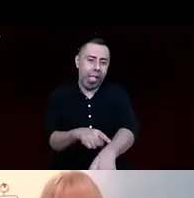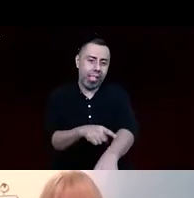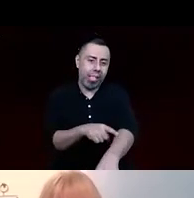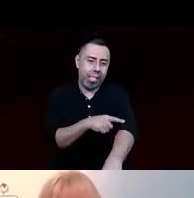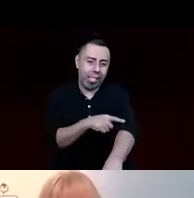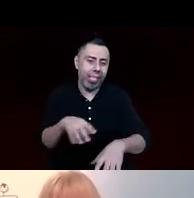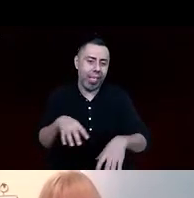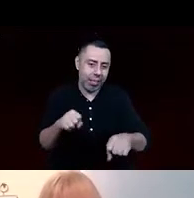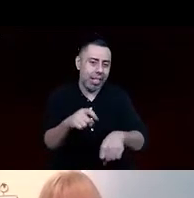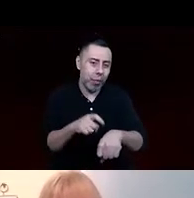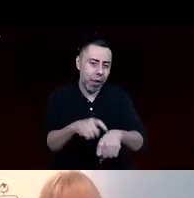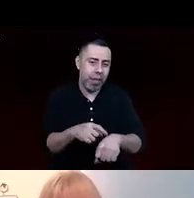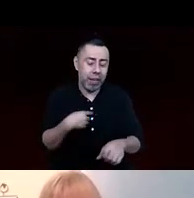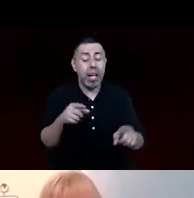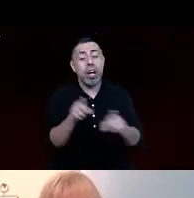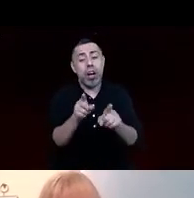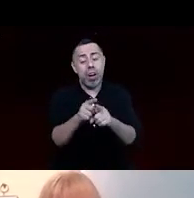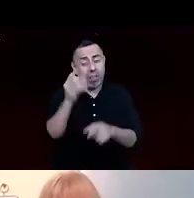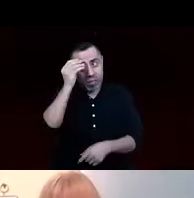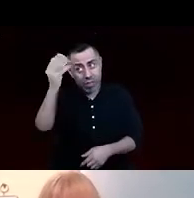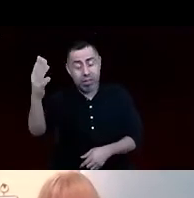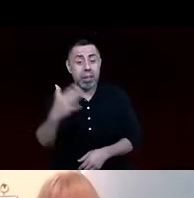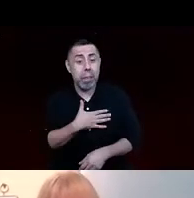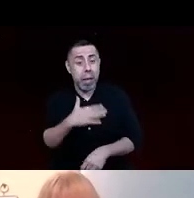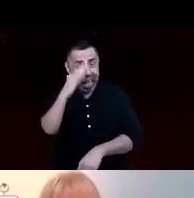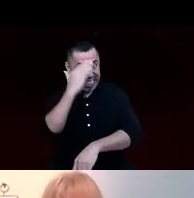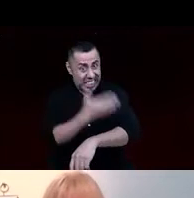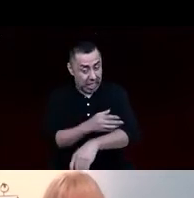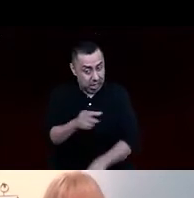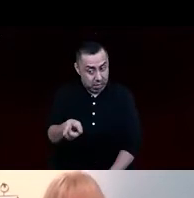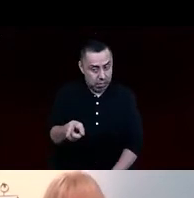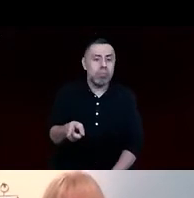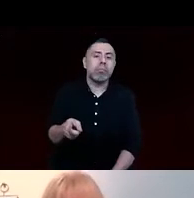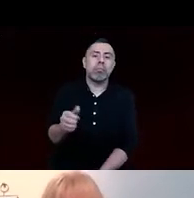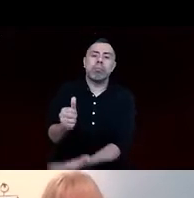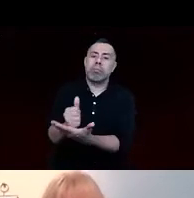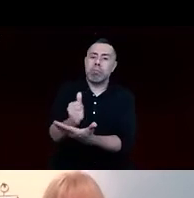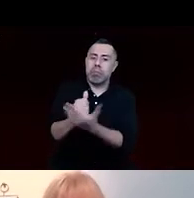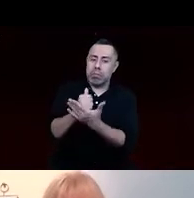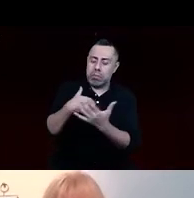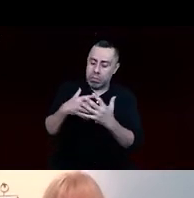my son helped me a lot. He was taking a